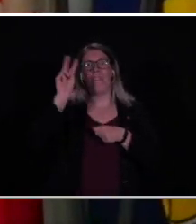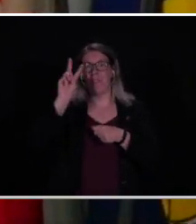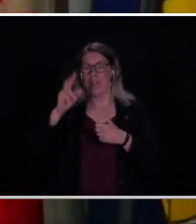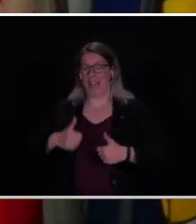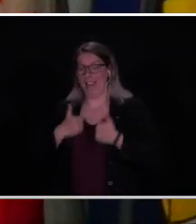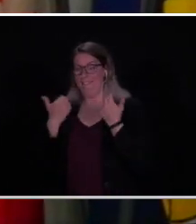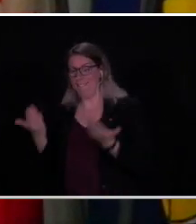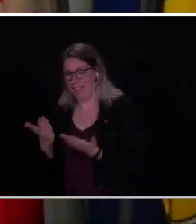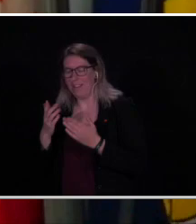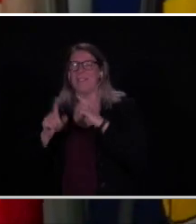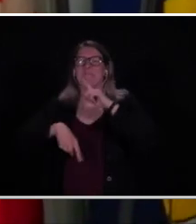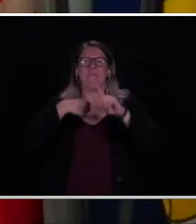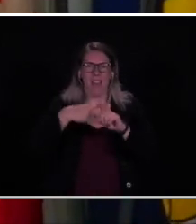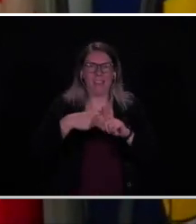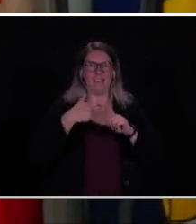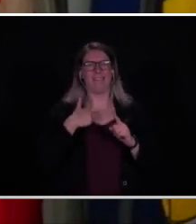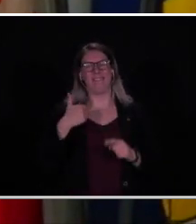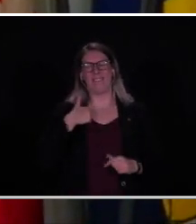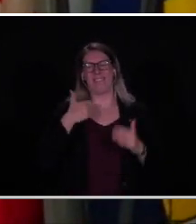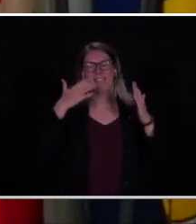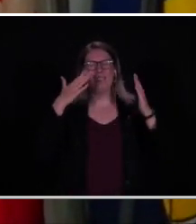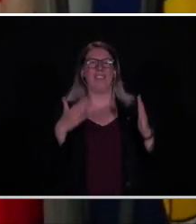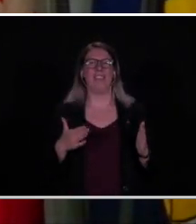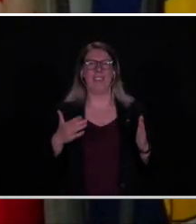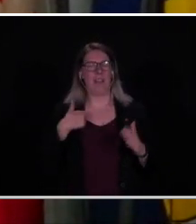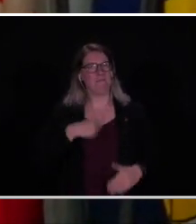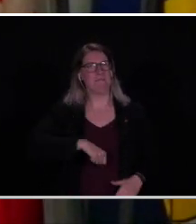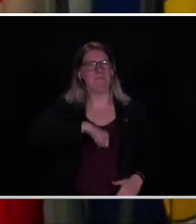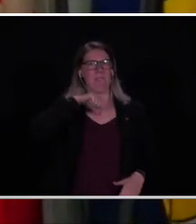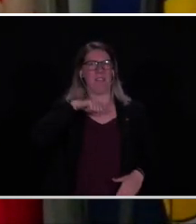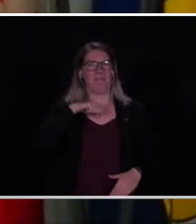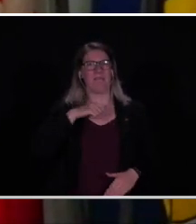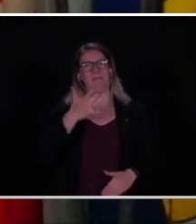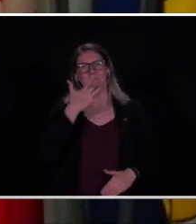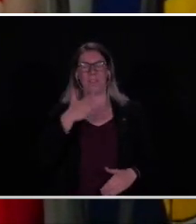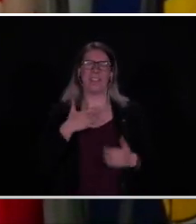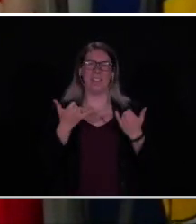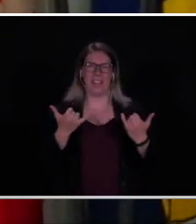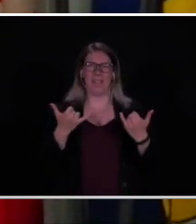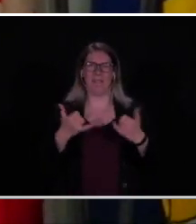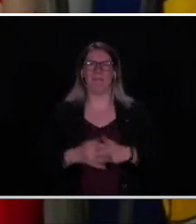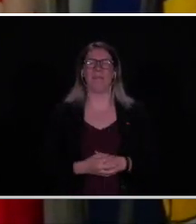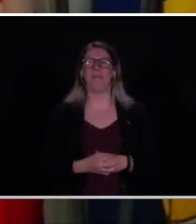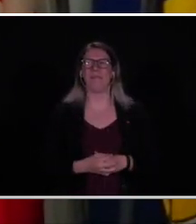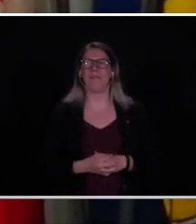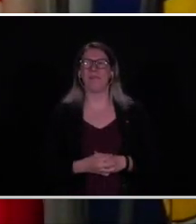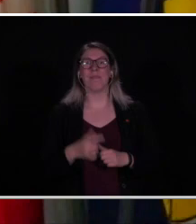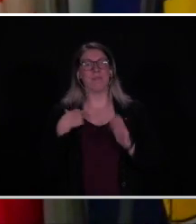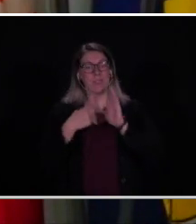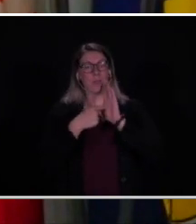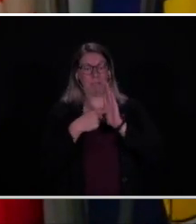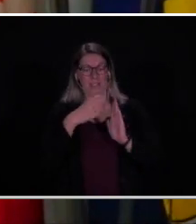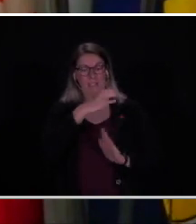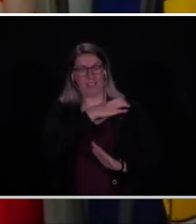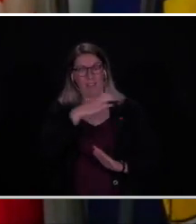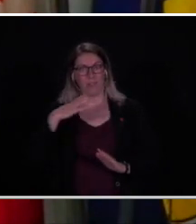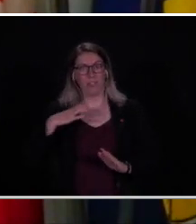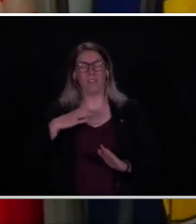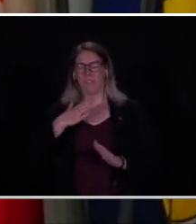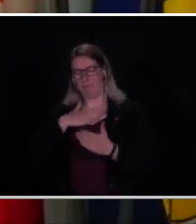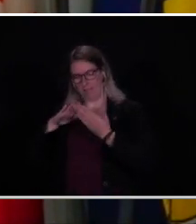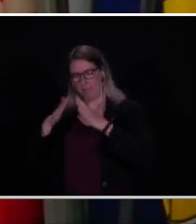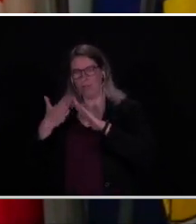also a truly proud Canadian on this, our country's birthday. On behalf of the council and a grateful